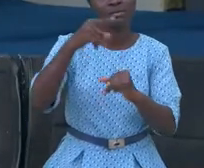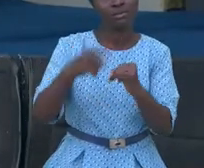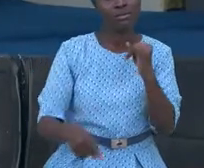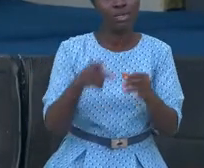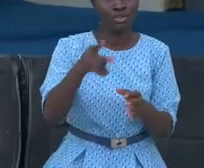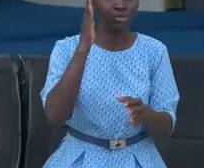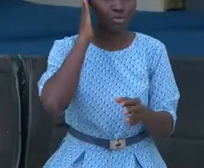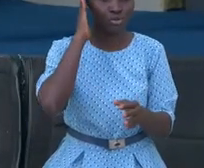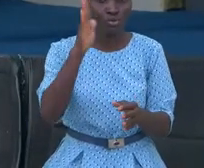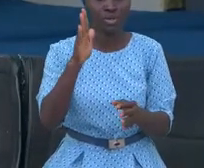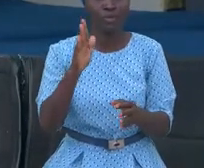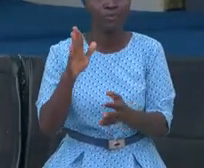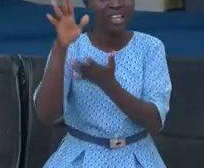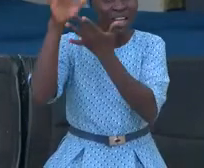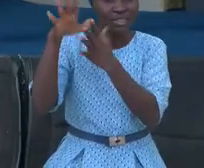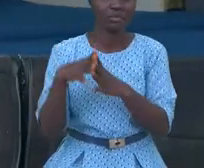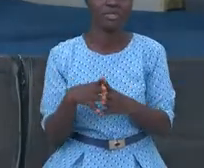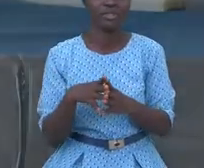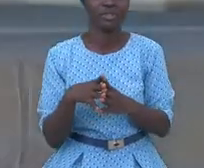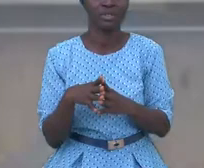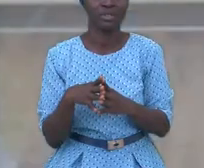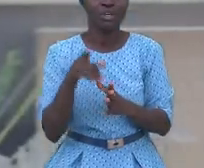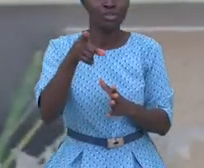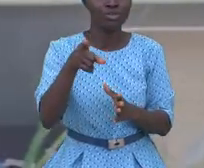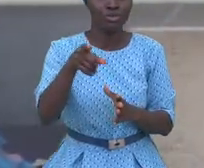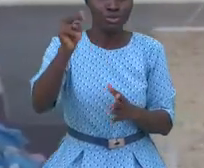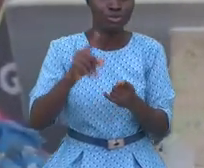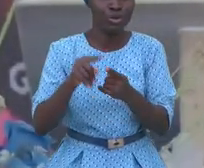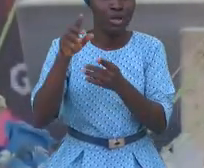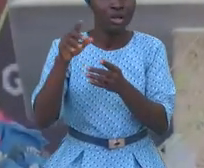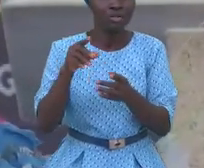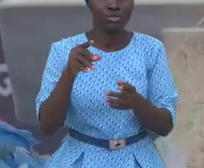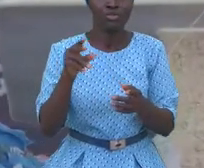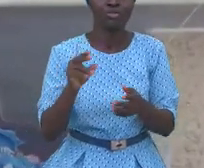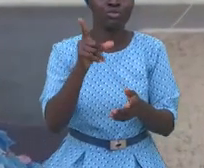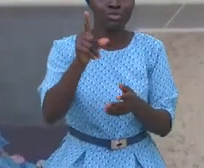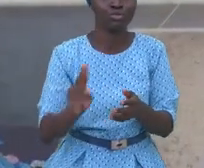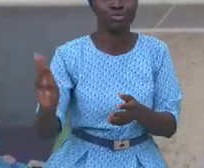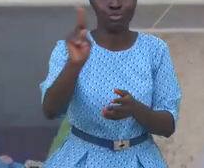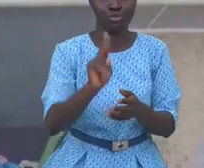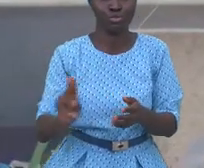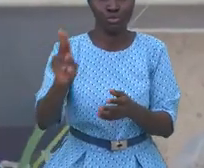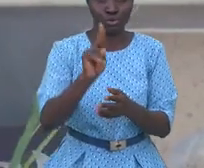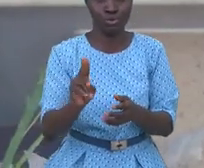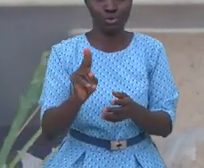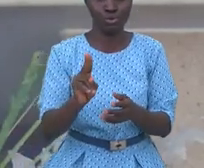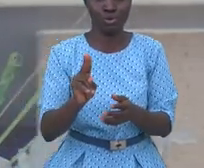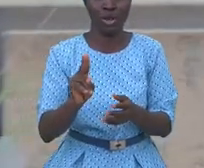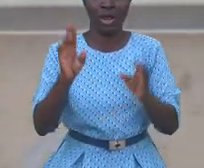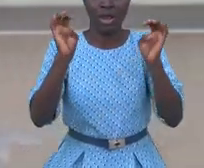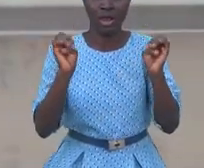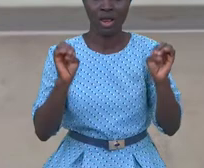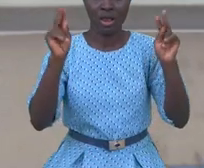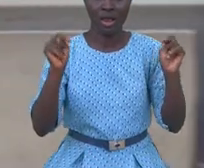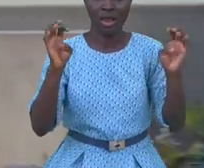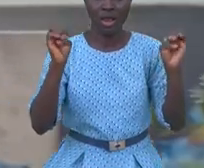expand. That means you're going to expend some energy, and you're going to expend some sweat. You're